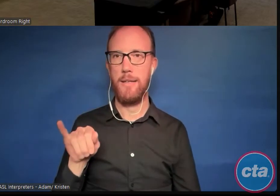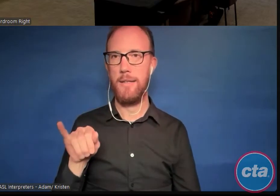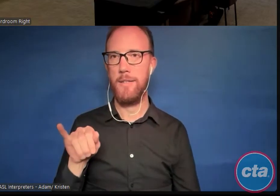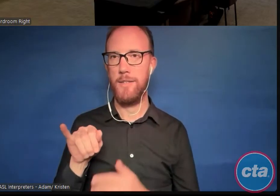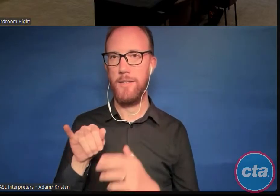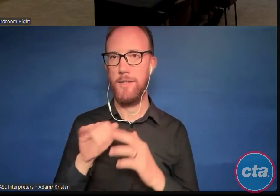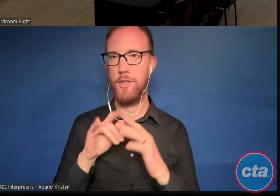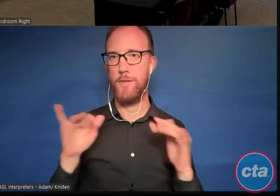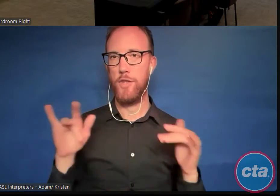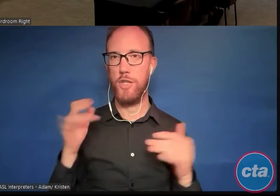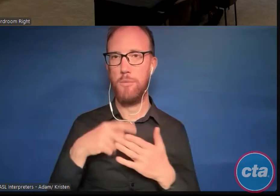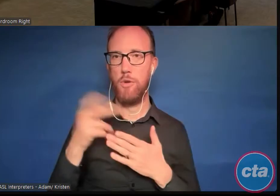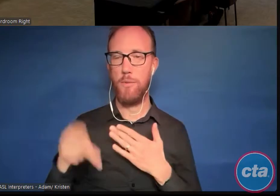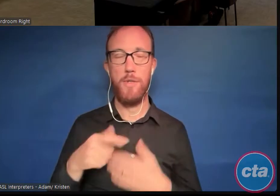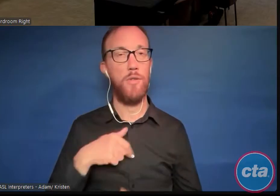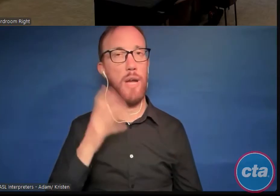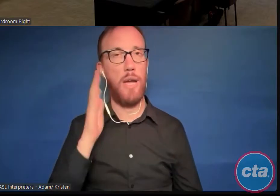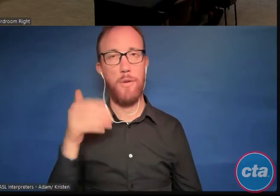say very happily that